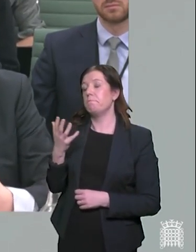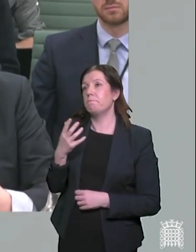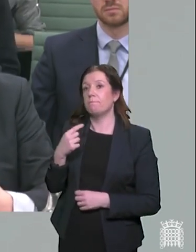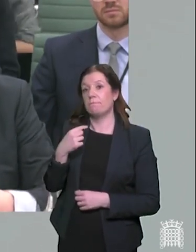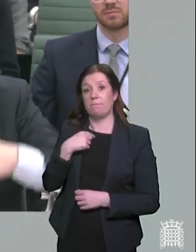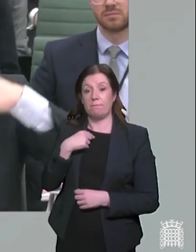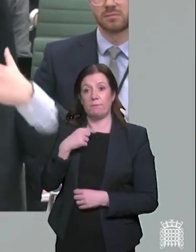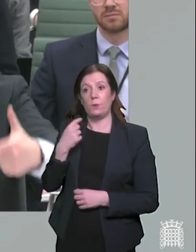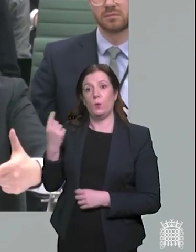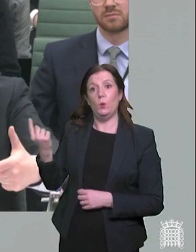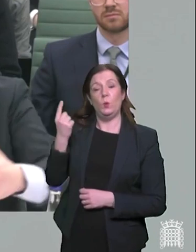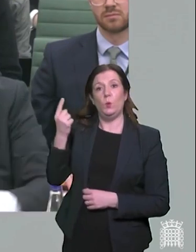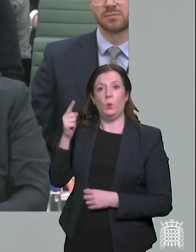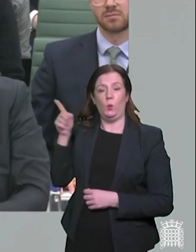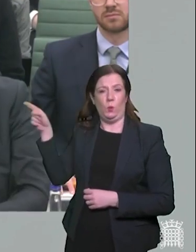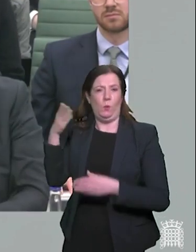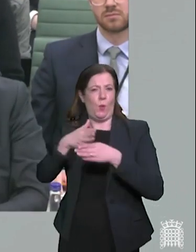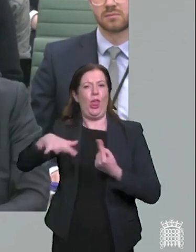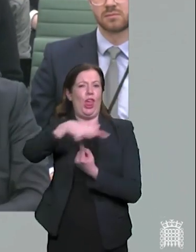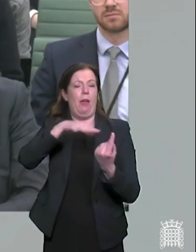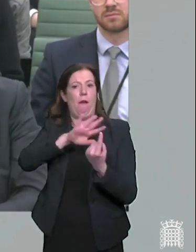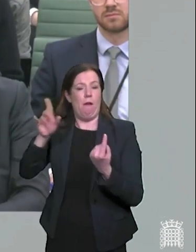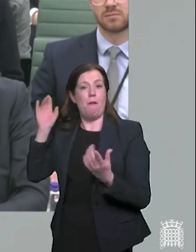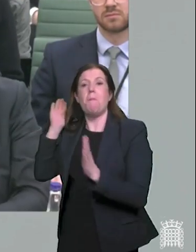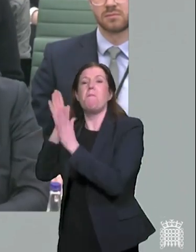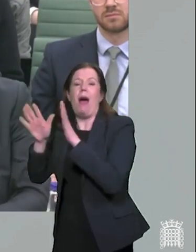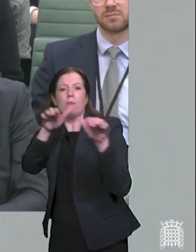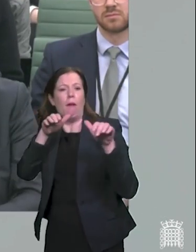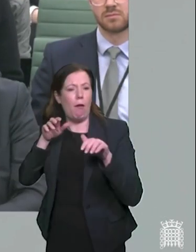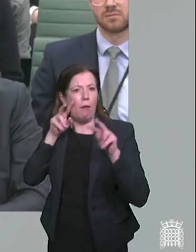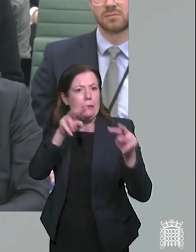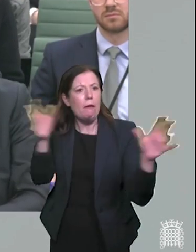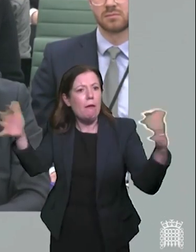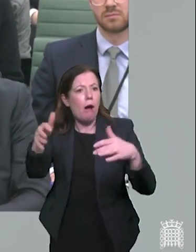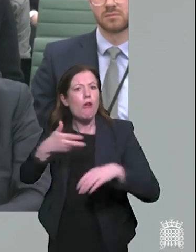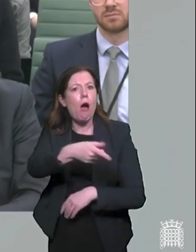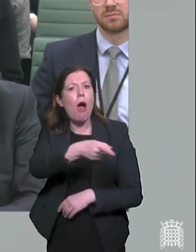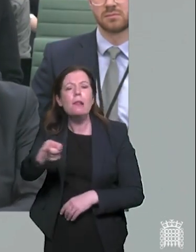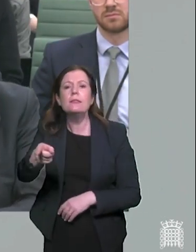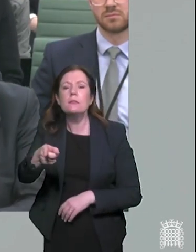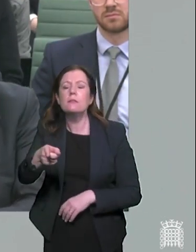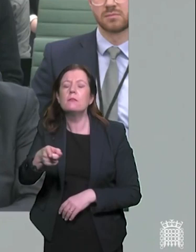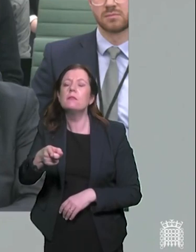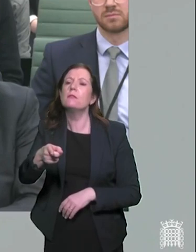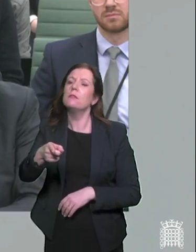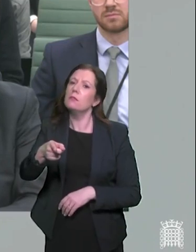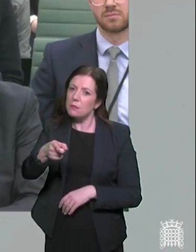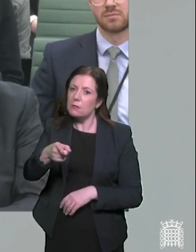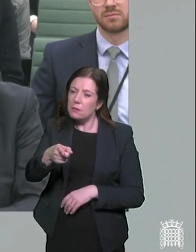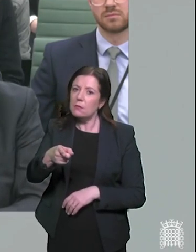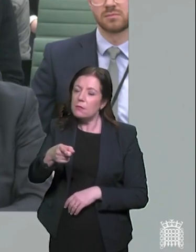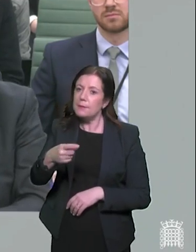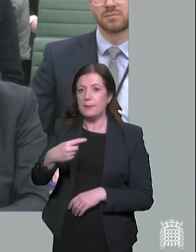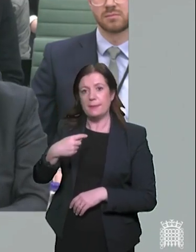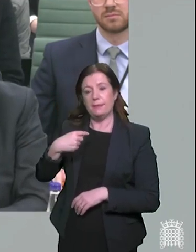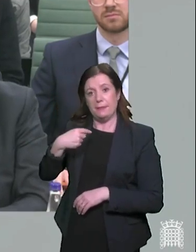somebody, a member of the public, looking over the garden wall and seeing that, and I had to accept that even though